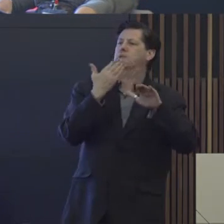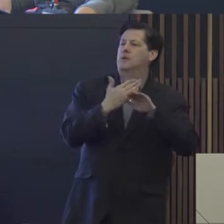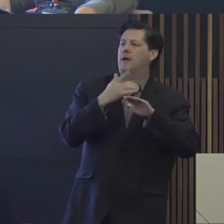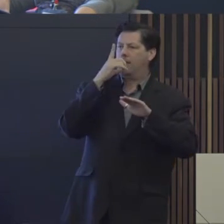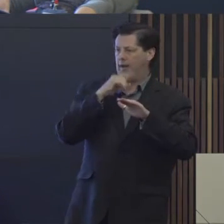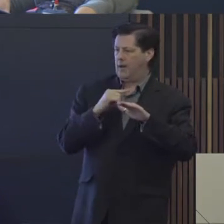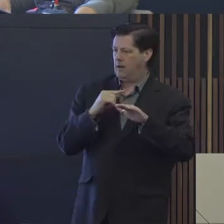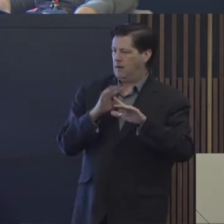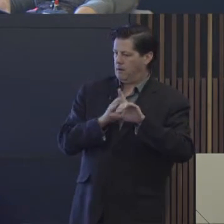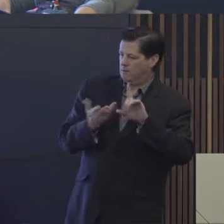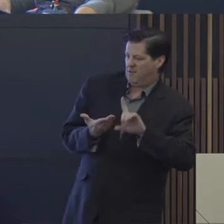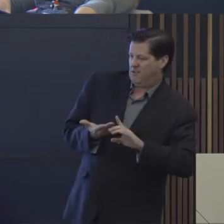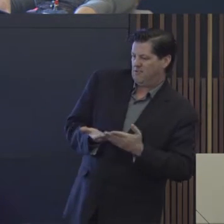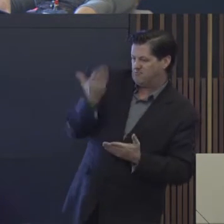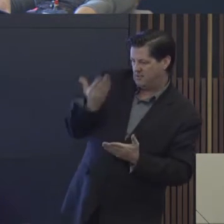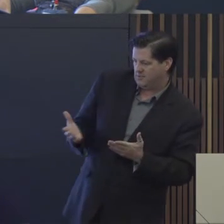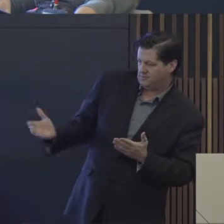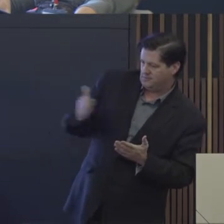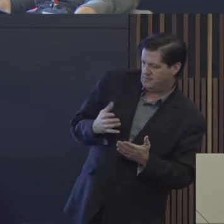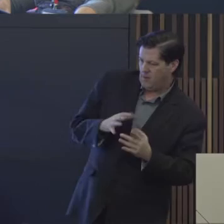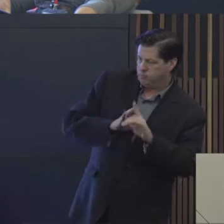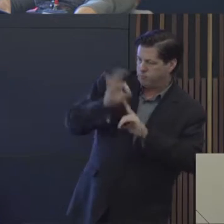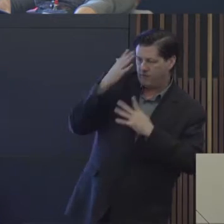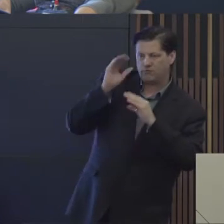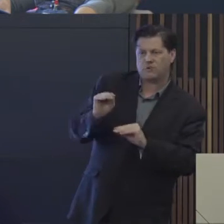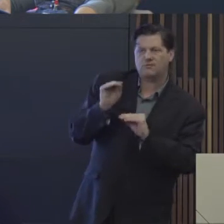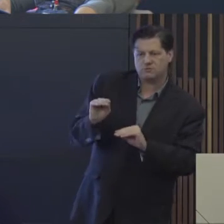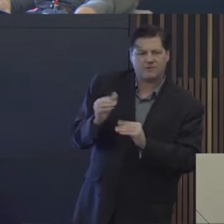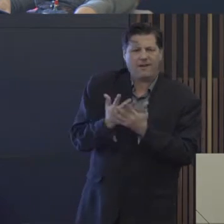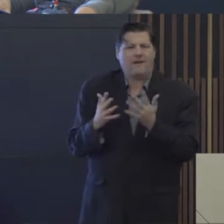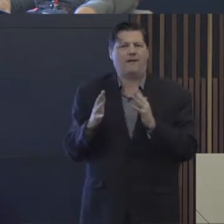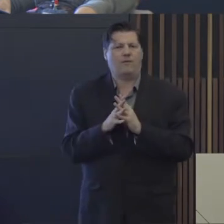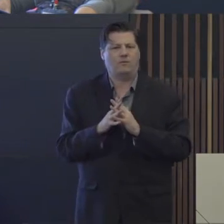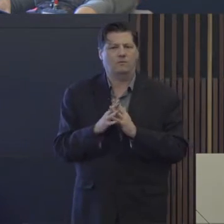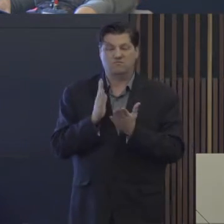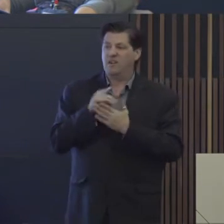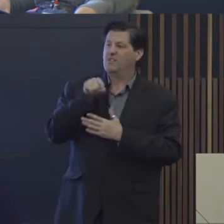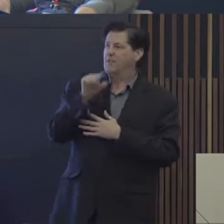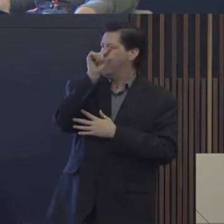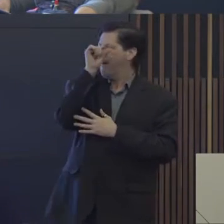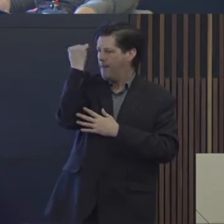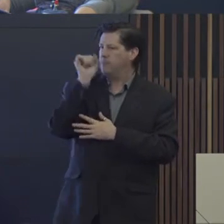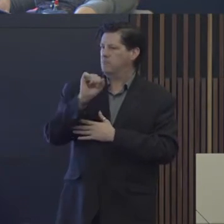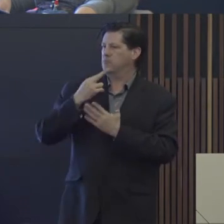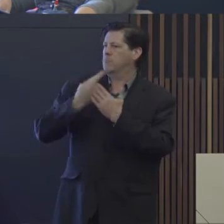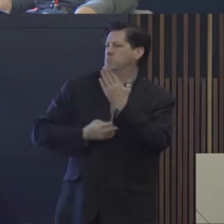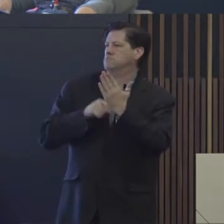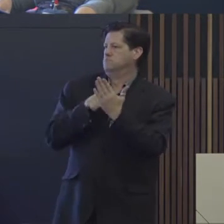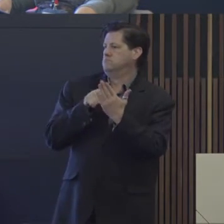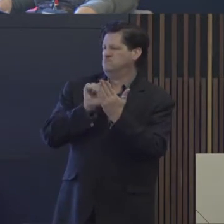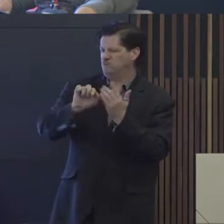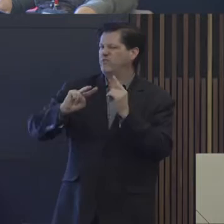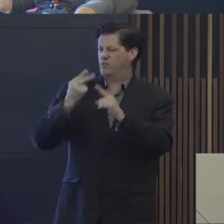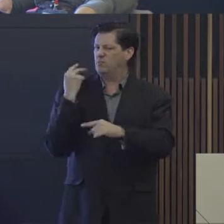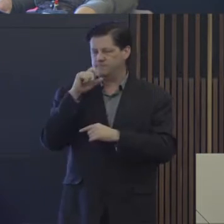increase but maintain and enhance and improve the education. And that was the basis and the elements of the review. And at